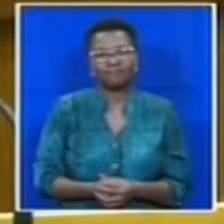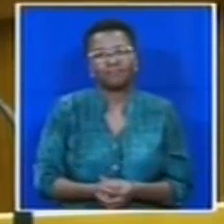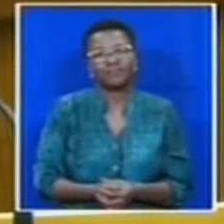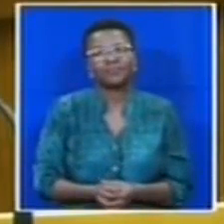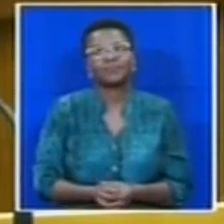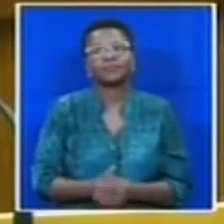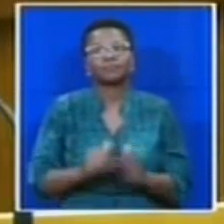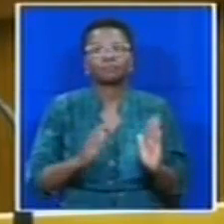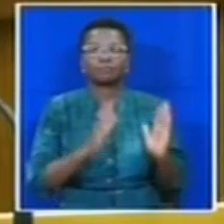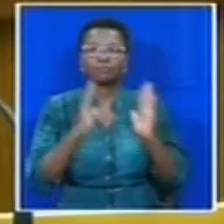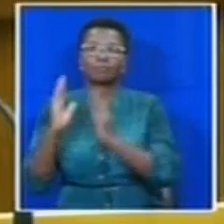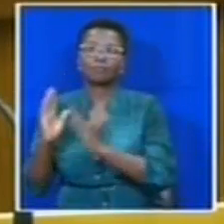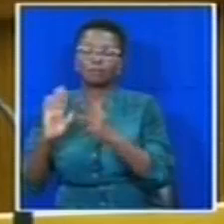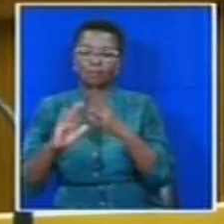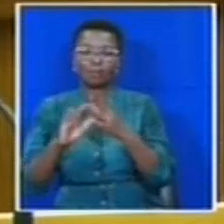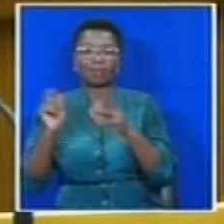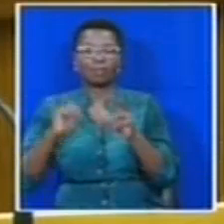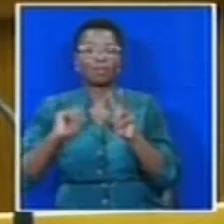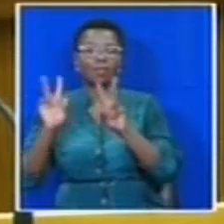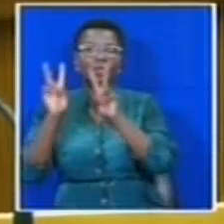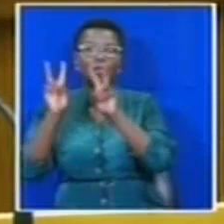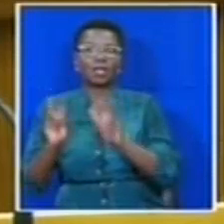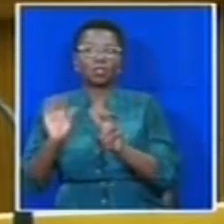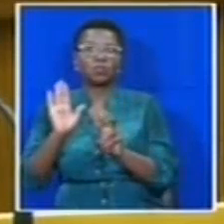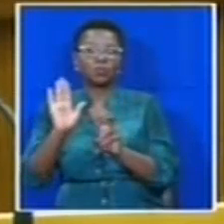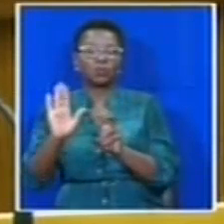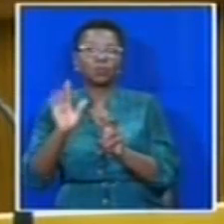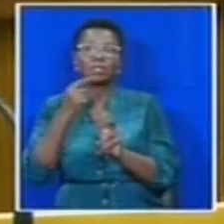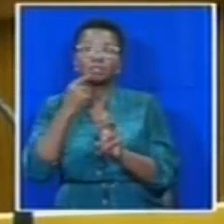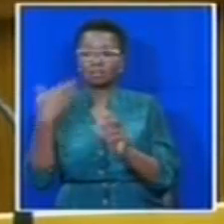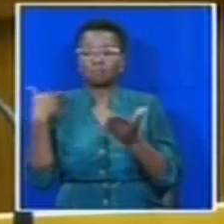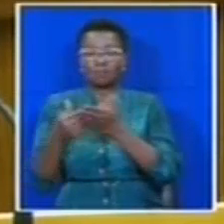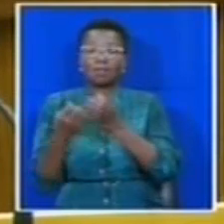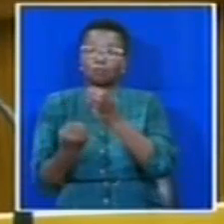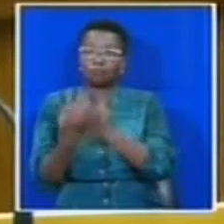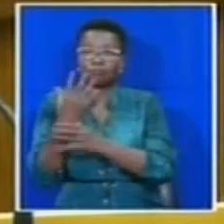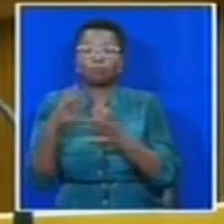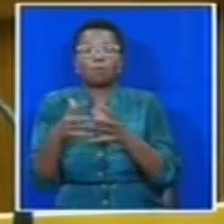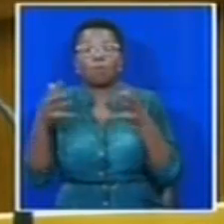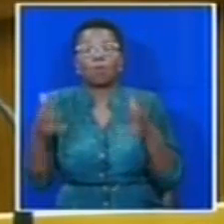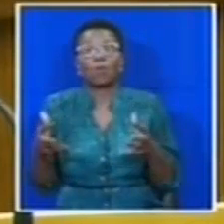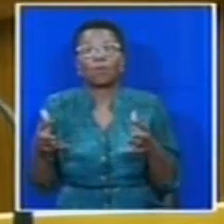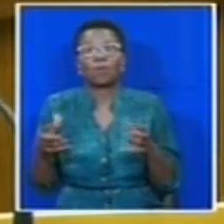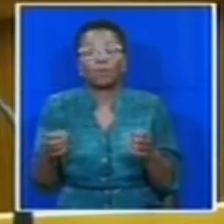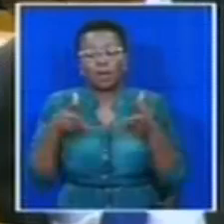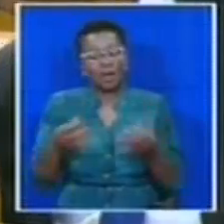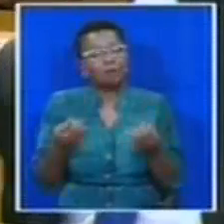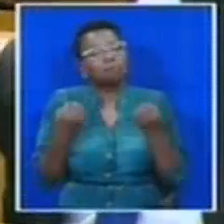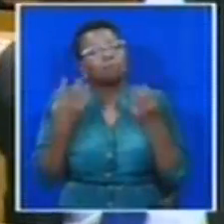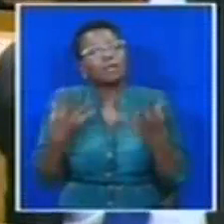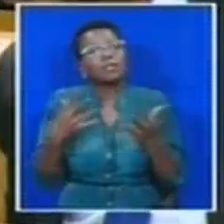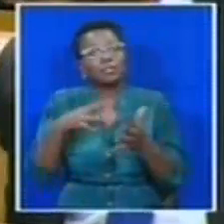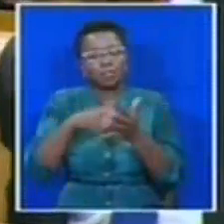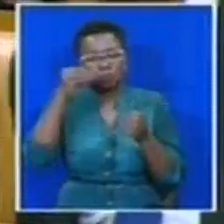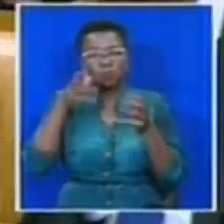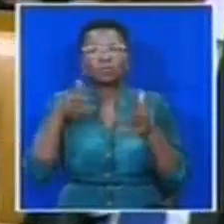At the heart of the issue is that access has expanded faster than resources. As a result, many students face